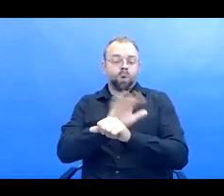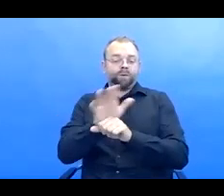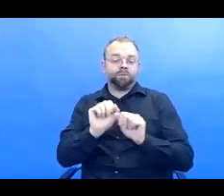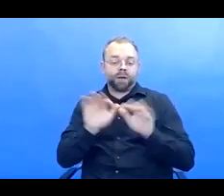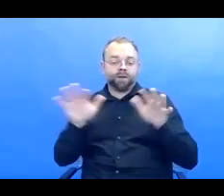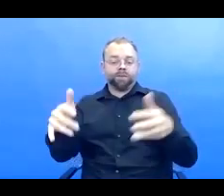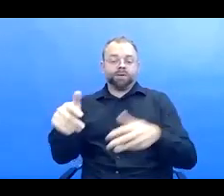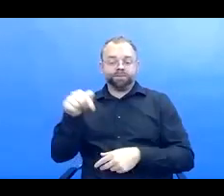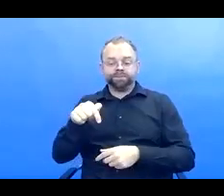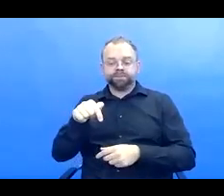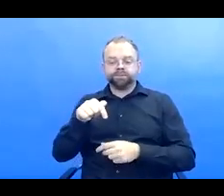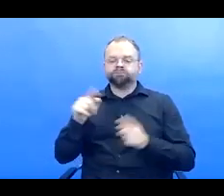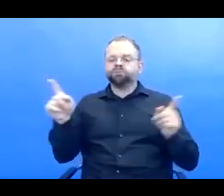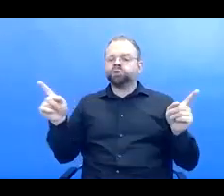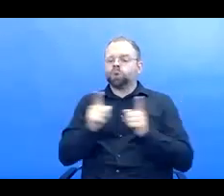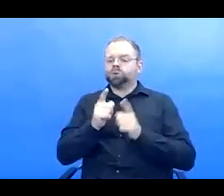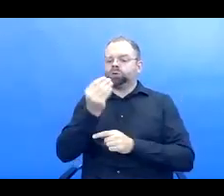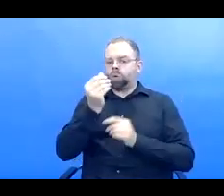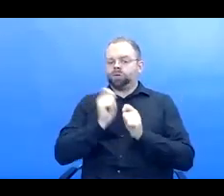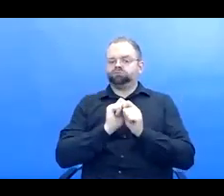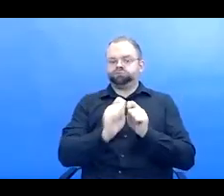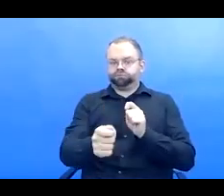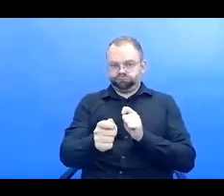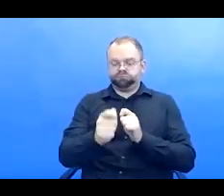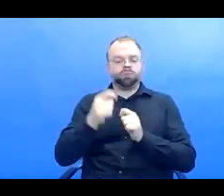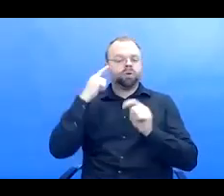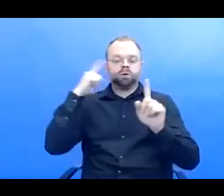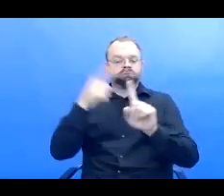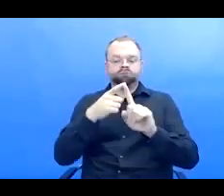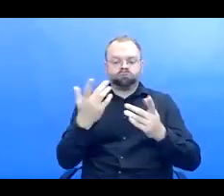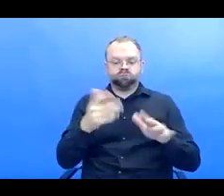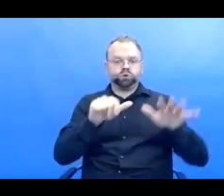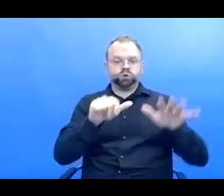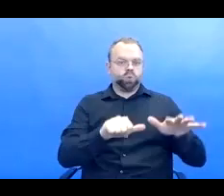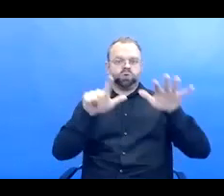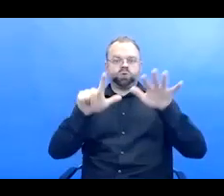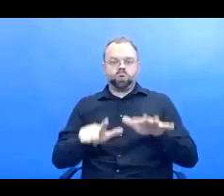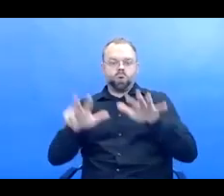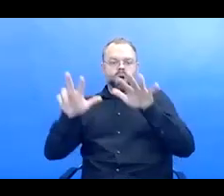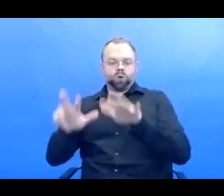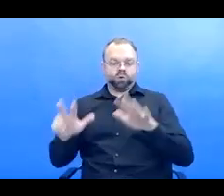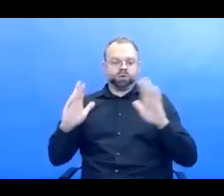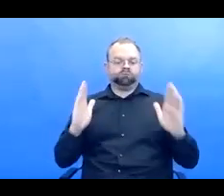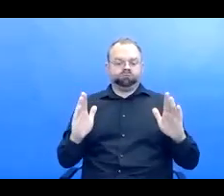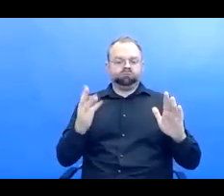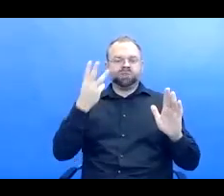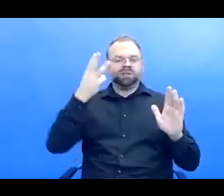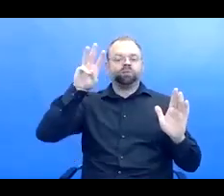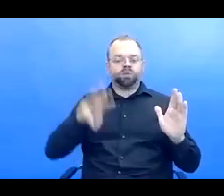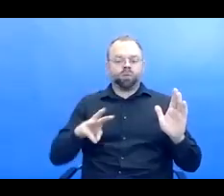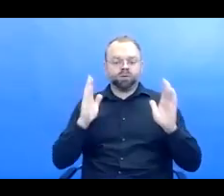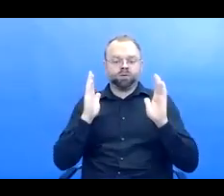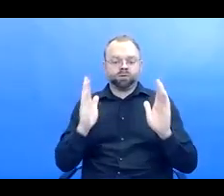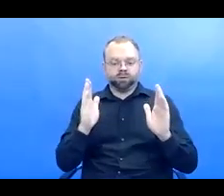the 33,000 households will receive $60 in total. The criteria for this,